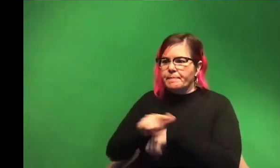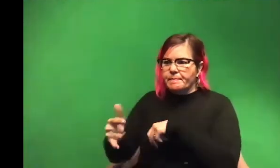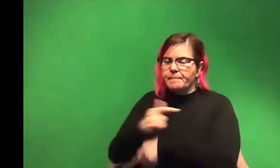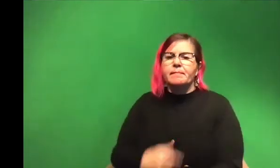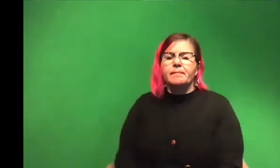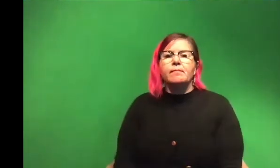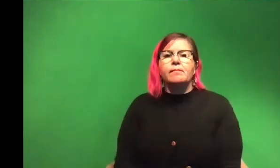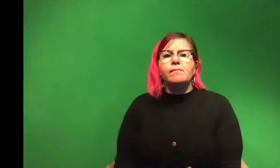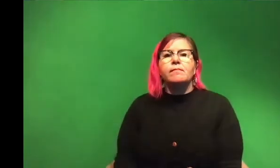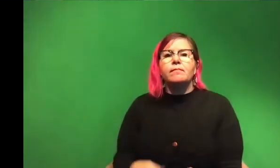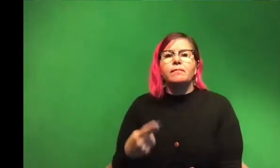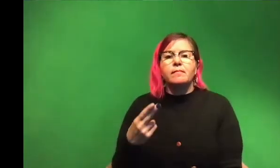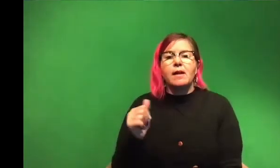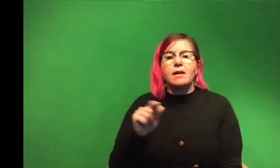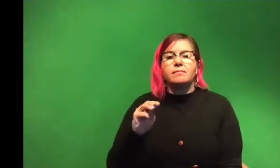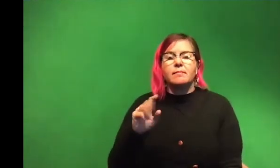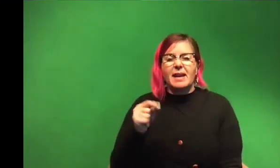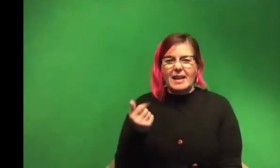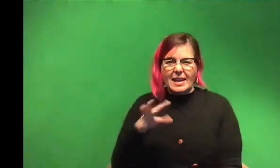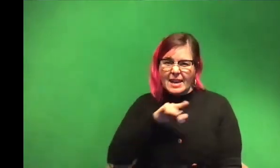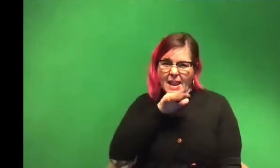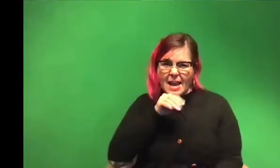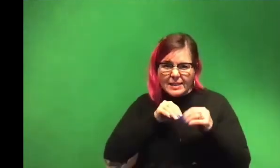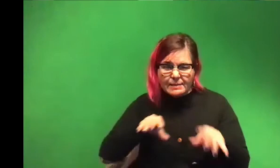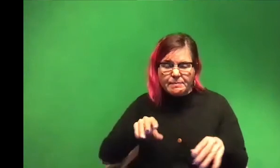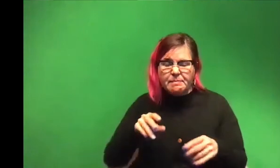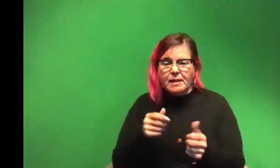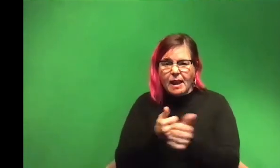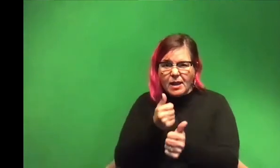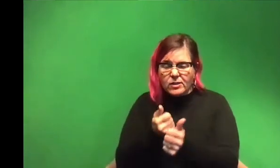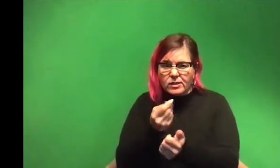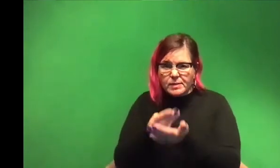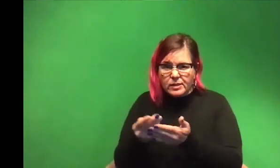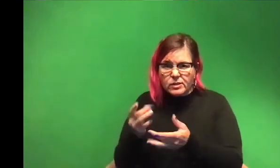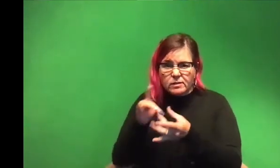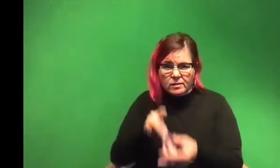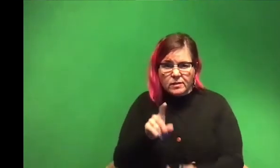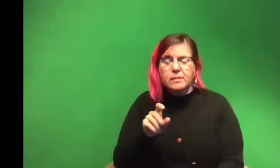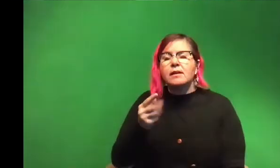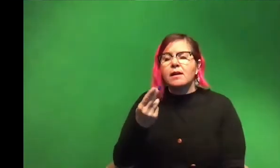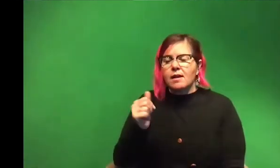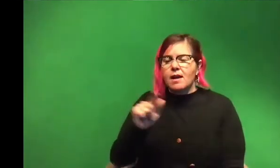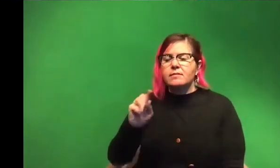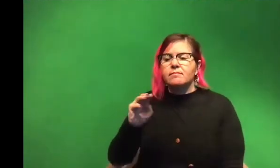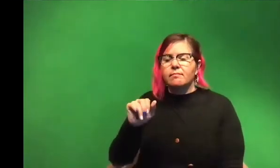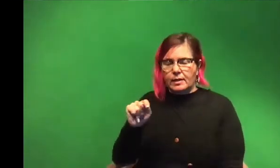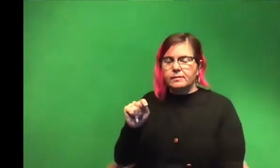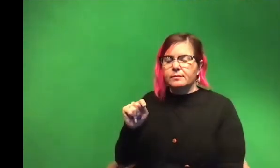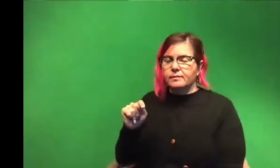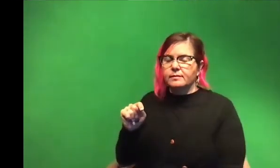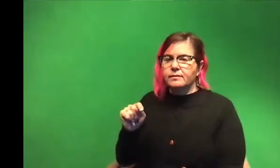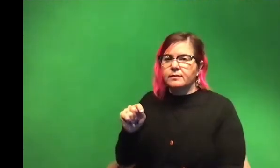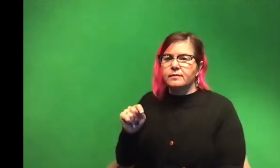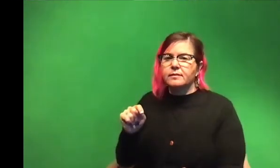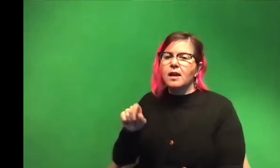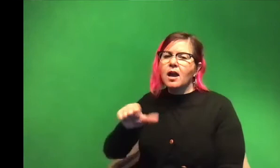And hazmat is just like any nasty spills or hazardous materials in general. Absolutely. Hazmat, all that kind of stuff. That is another